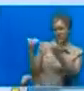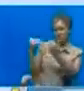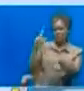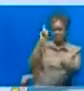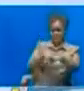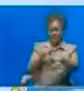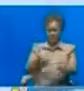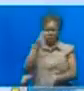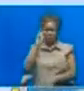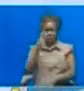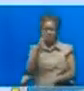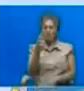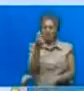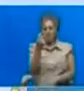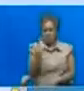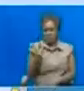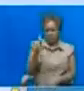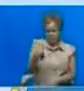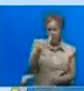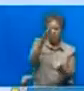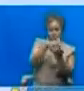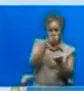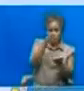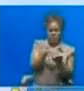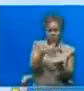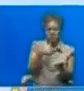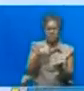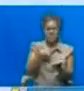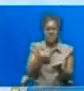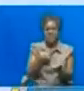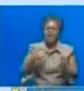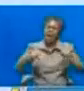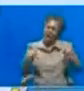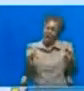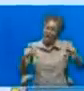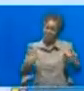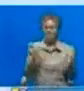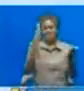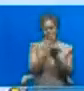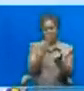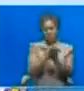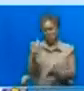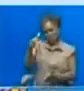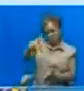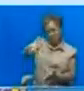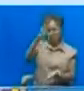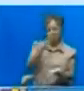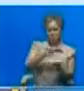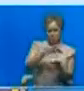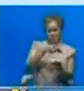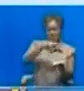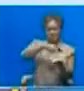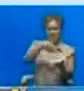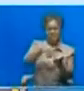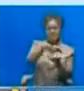to look forward to very low fuel prices. I'm still getting my You're head You're very up. Happy about that, absolutely, aren't you? Absolutely. This just means